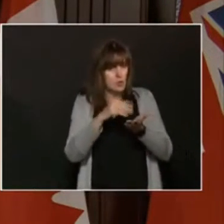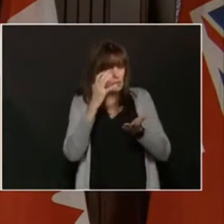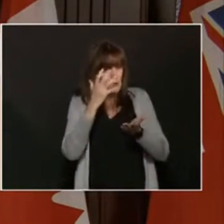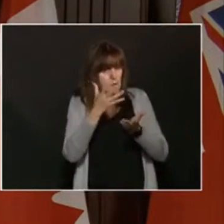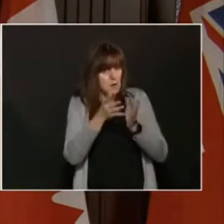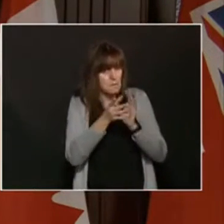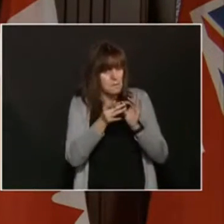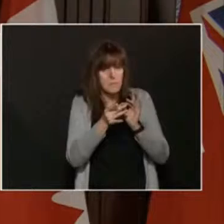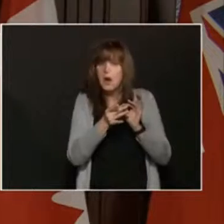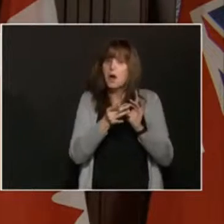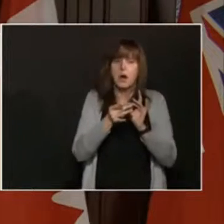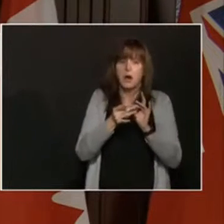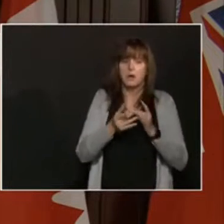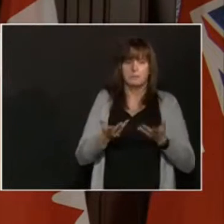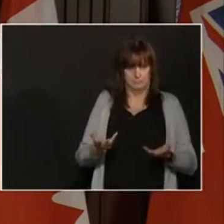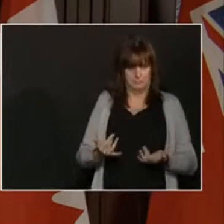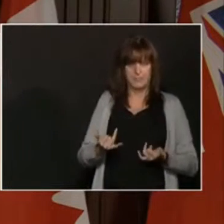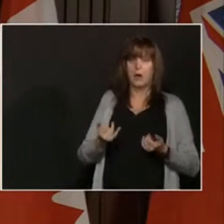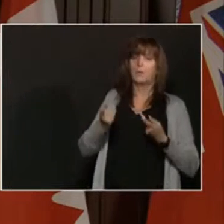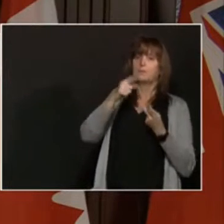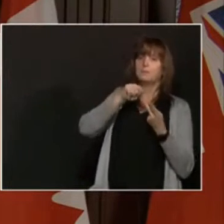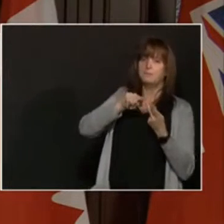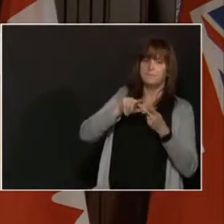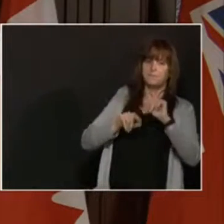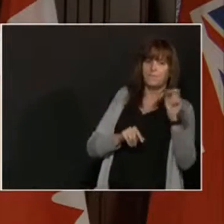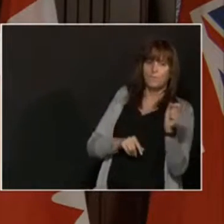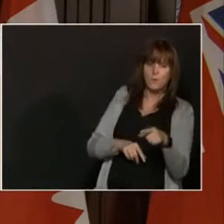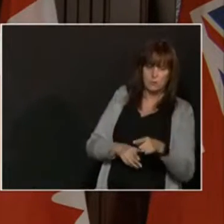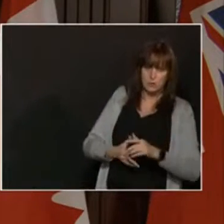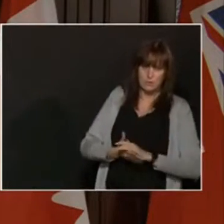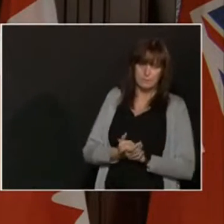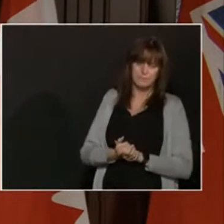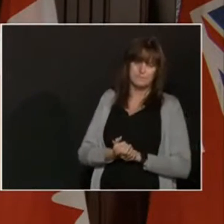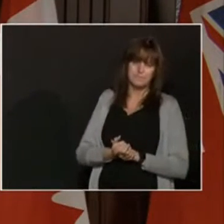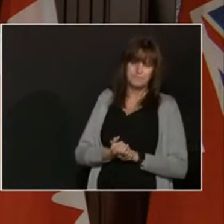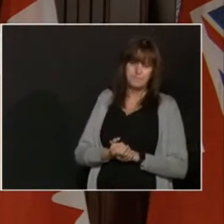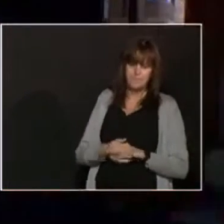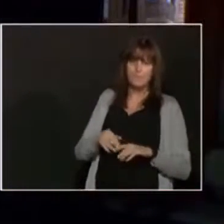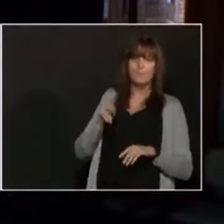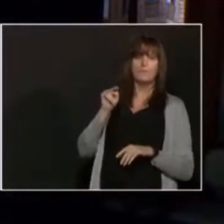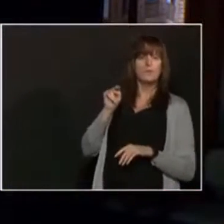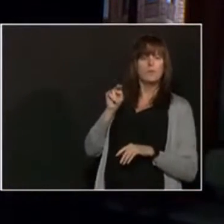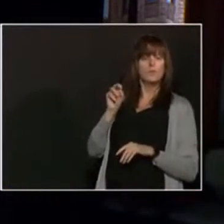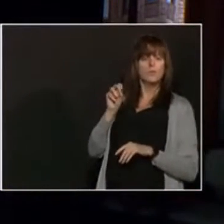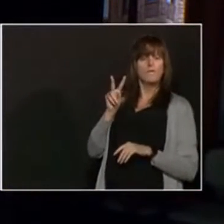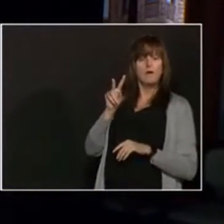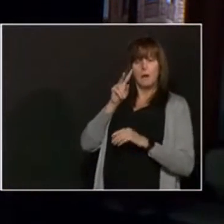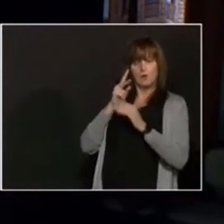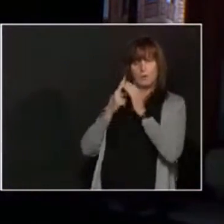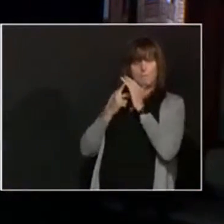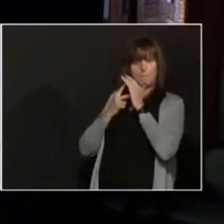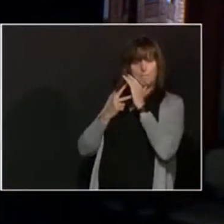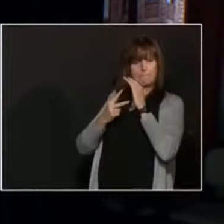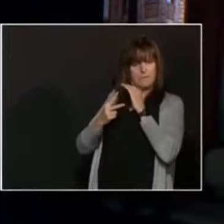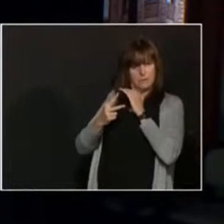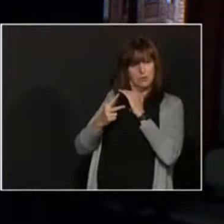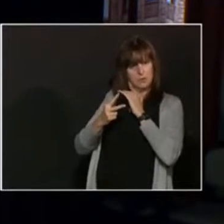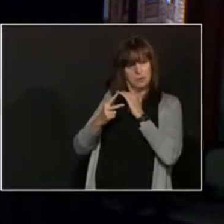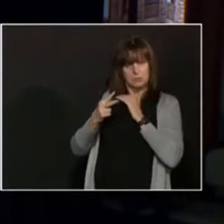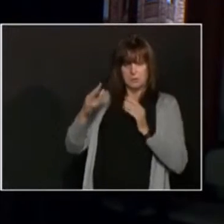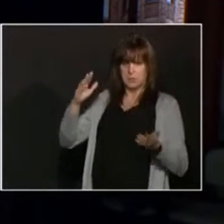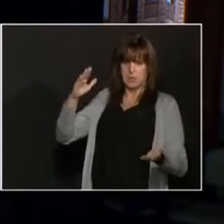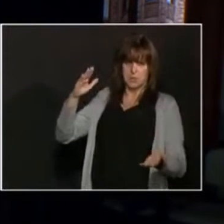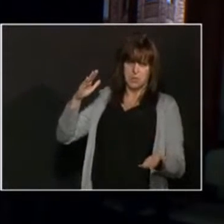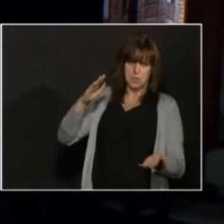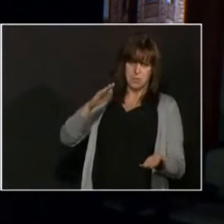The November modeling had the curve flattening at just under 1,500 cases. The hotspots,